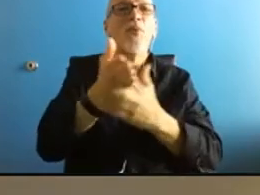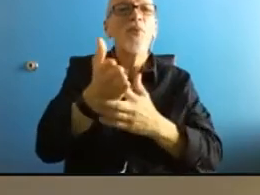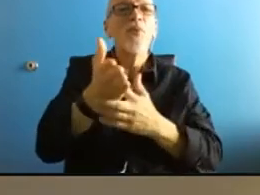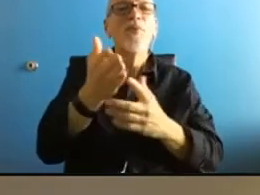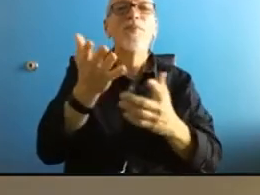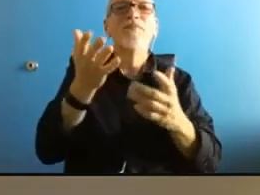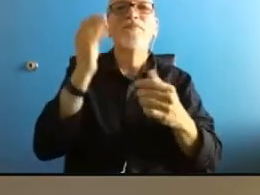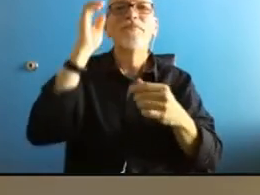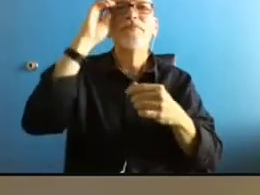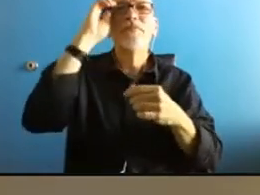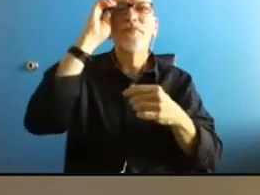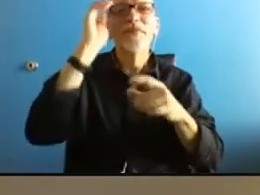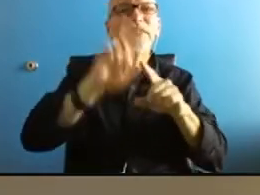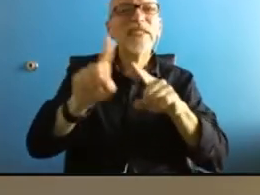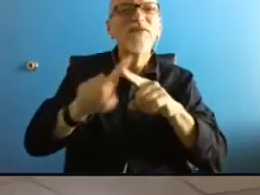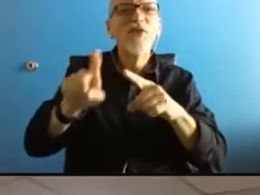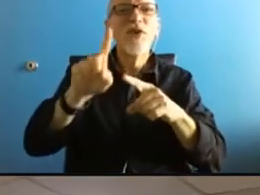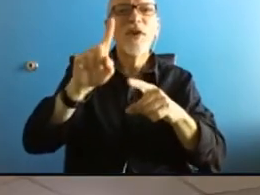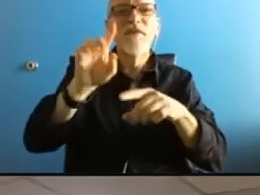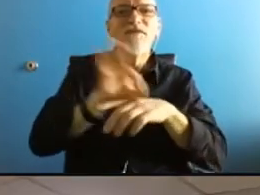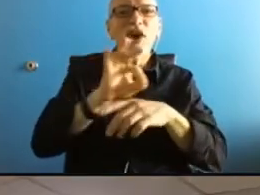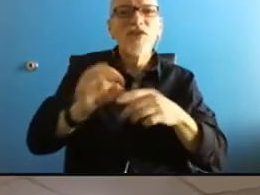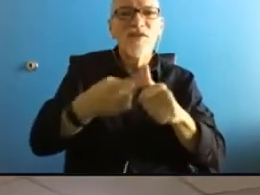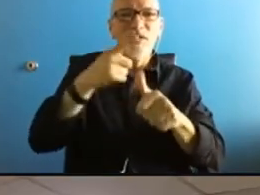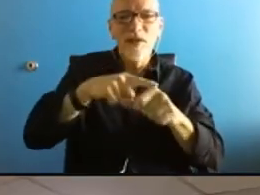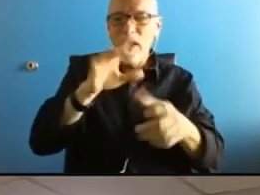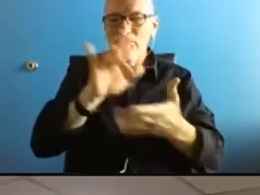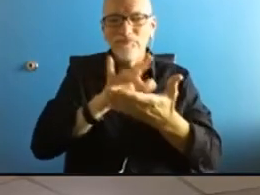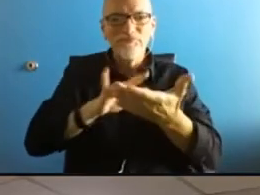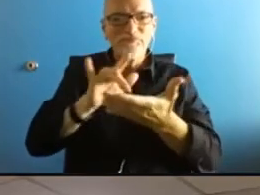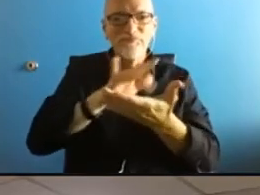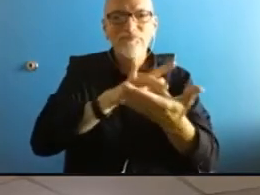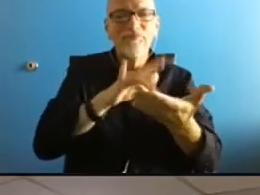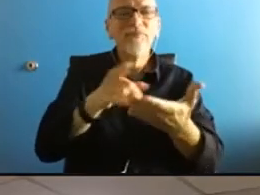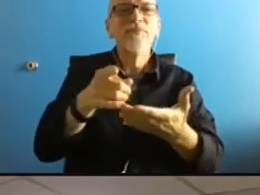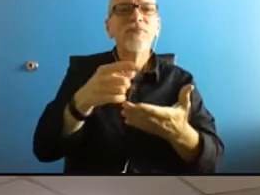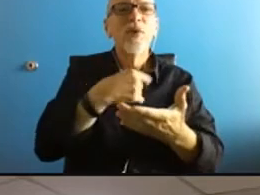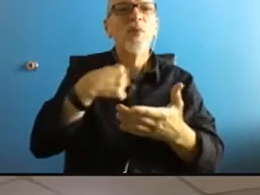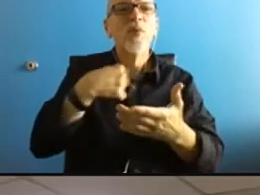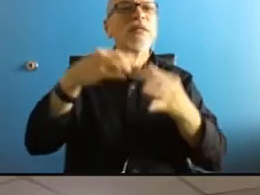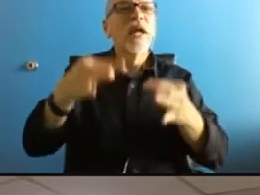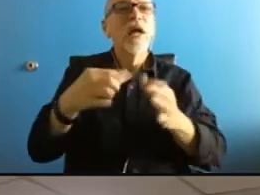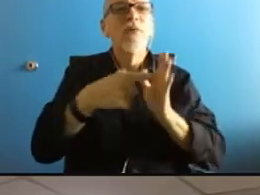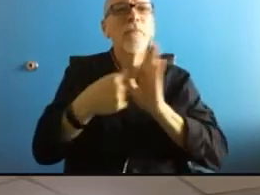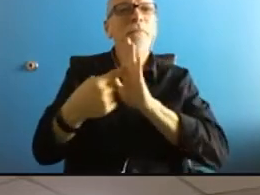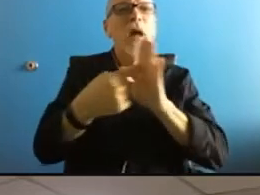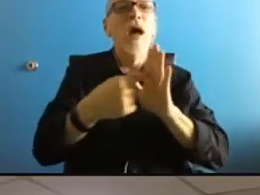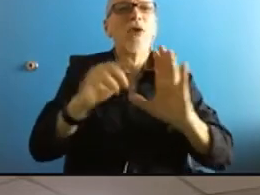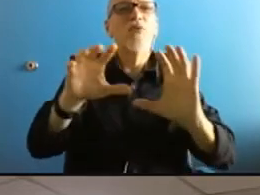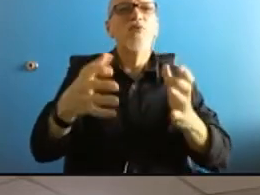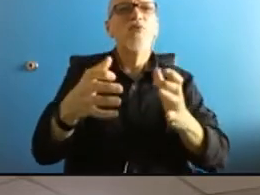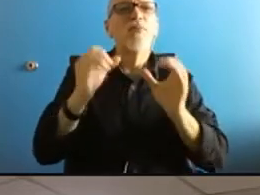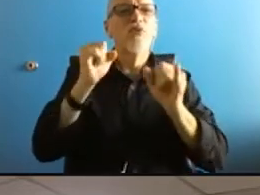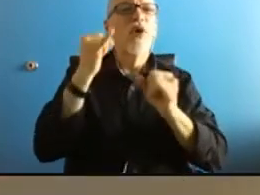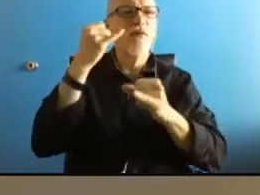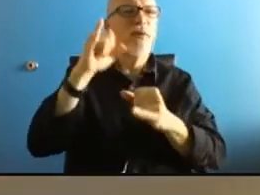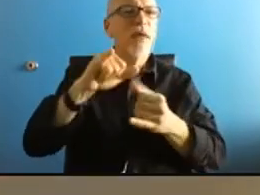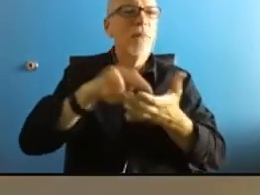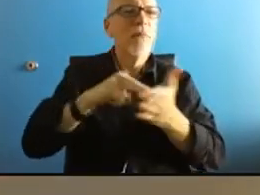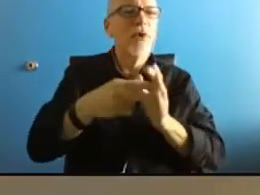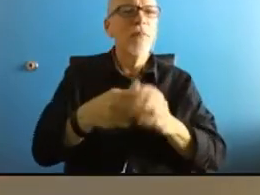different functions for the very first time, we decided to model the whole group instruction for that reason. And one of the things that you immediately